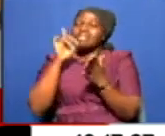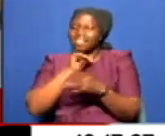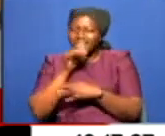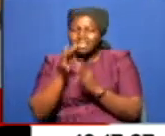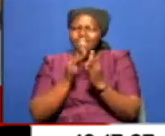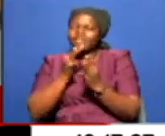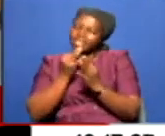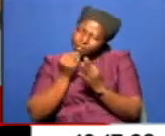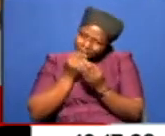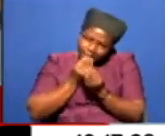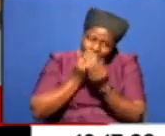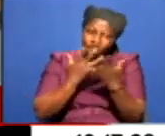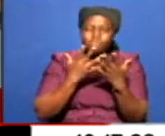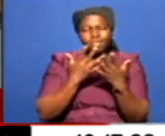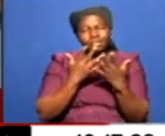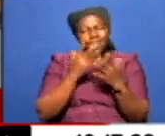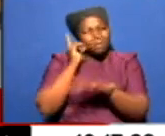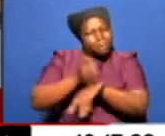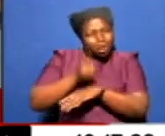thing should not have happened.